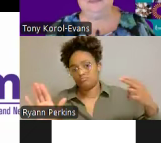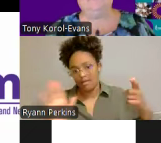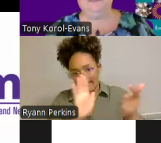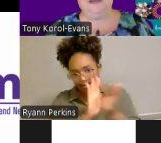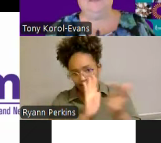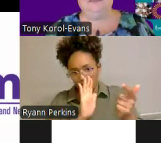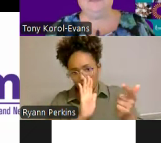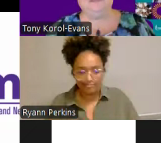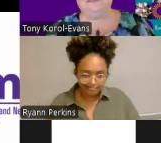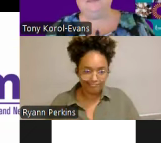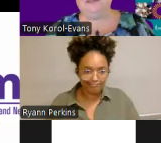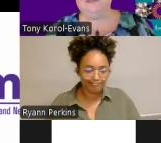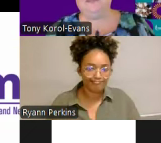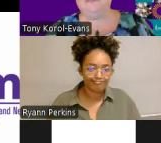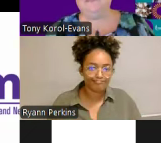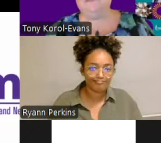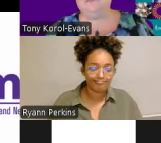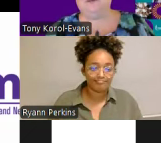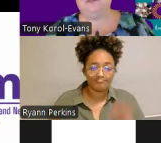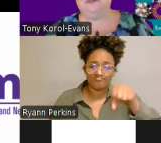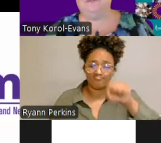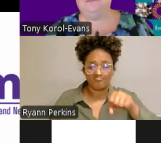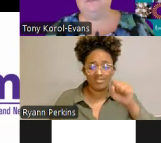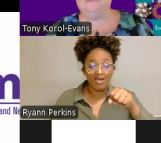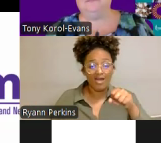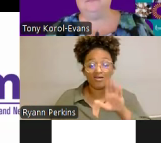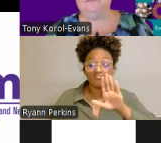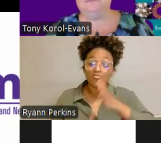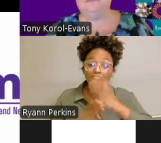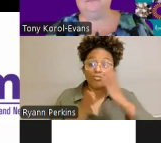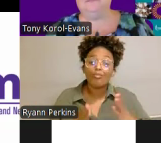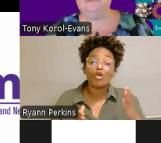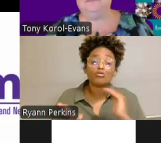It's easy. Yeah, it's easy to make excuses for a partner.